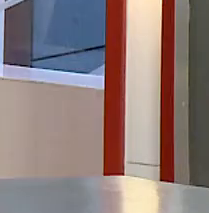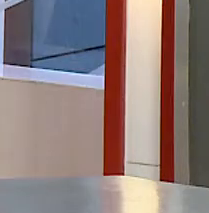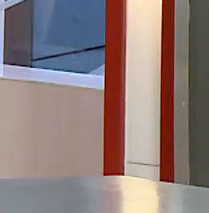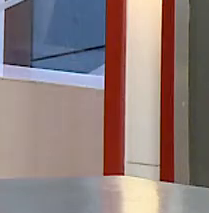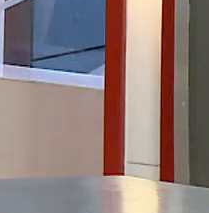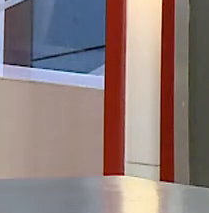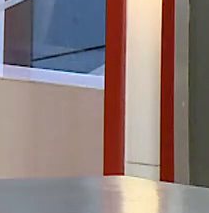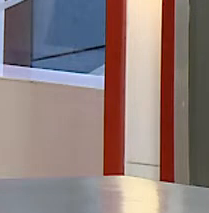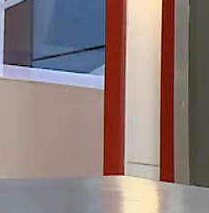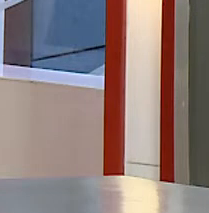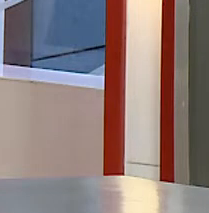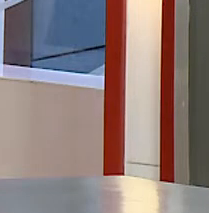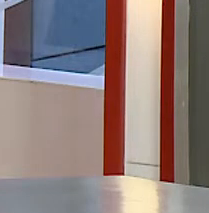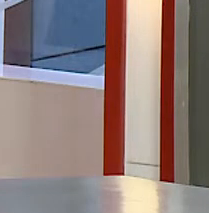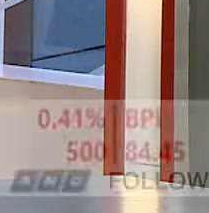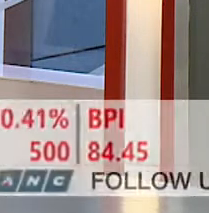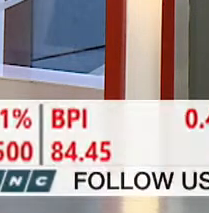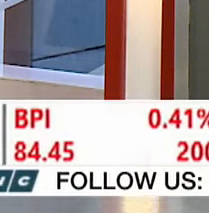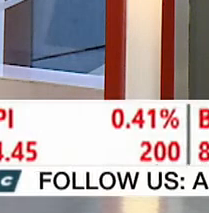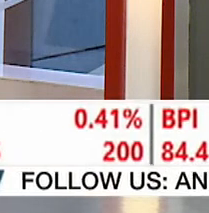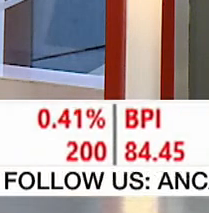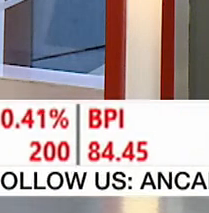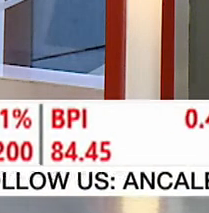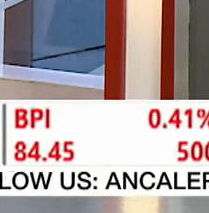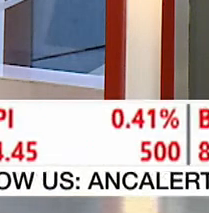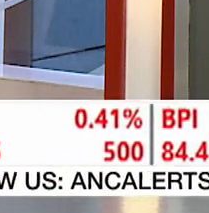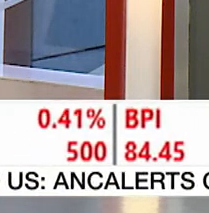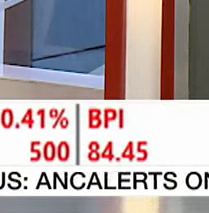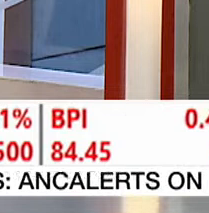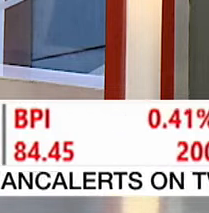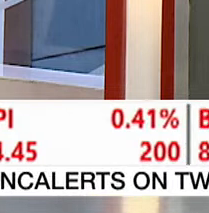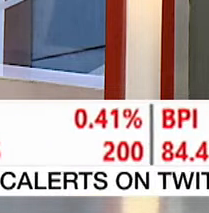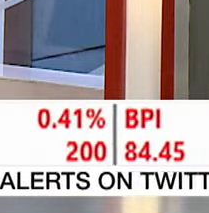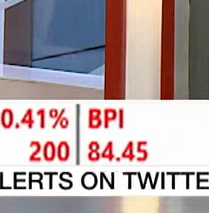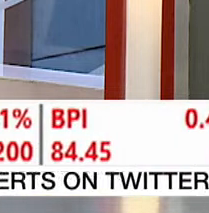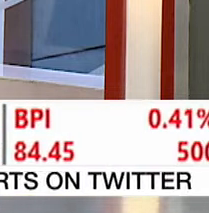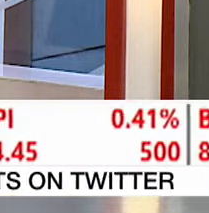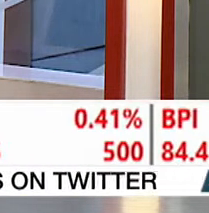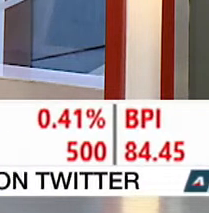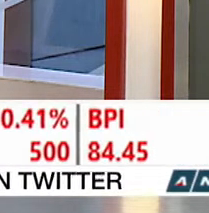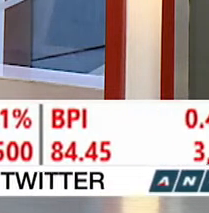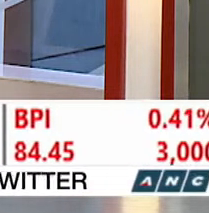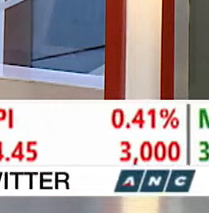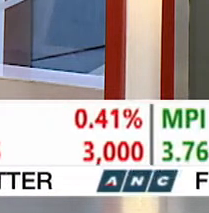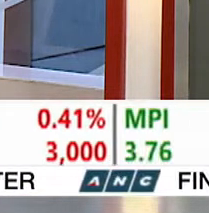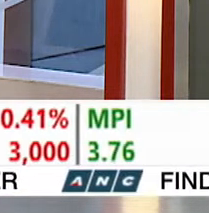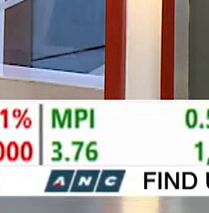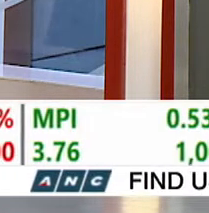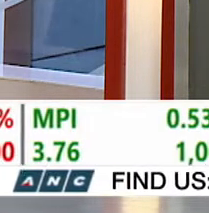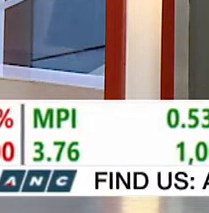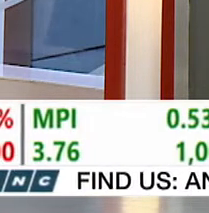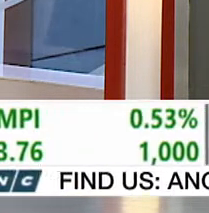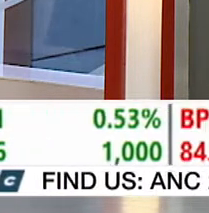Philippine mayors who got inoculated ahead of medical frontliners could face administrative charges once proven they